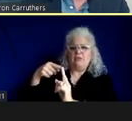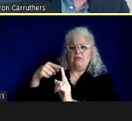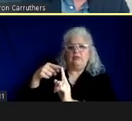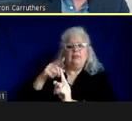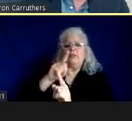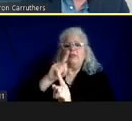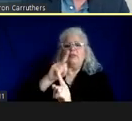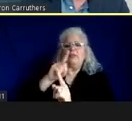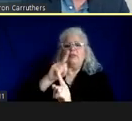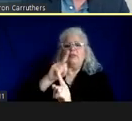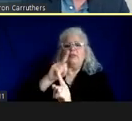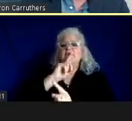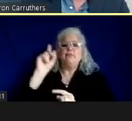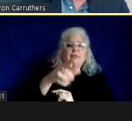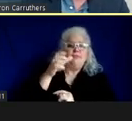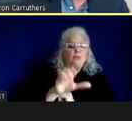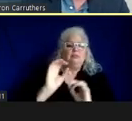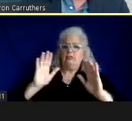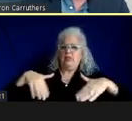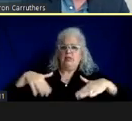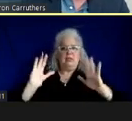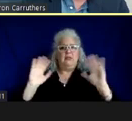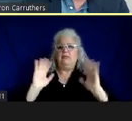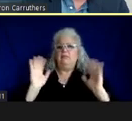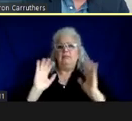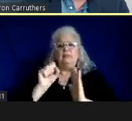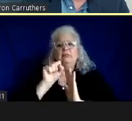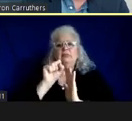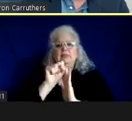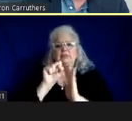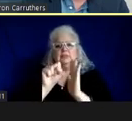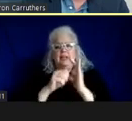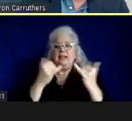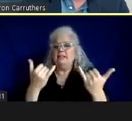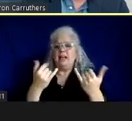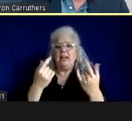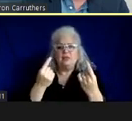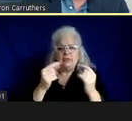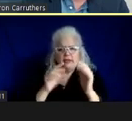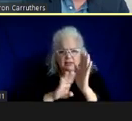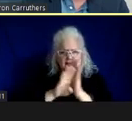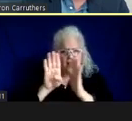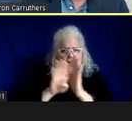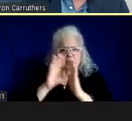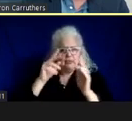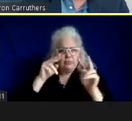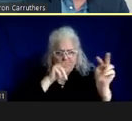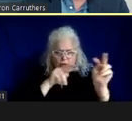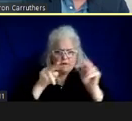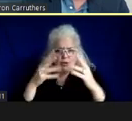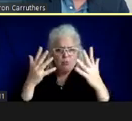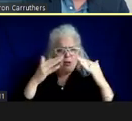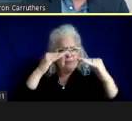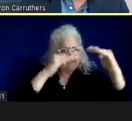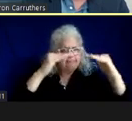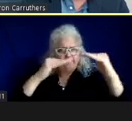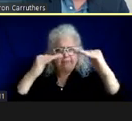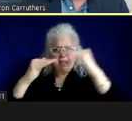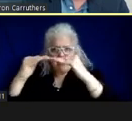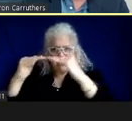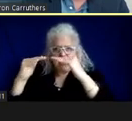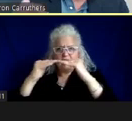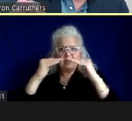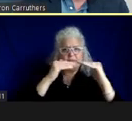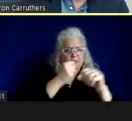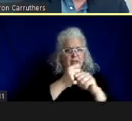state is looking to craft what they feel is a fair, equitable, and evidence-based prioritization of people